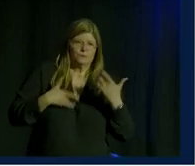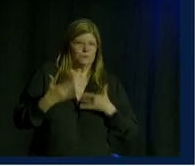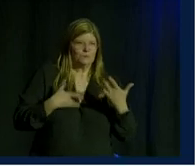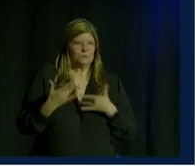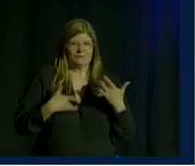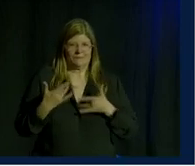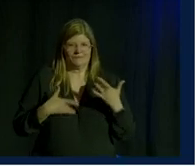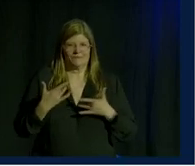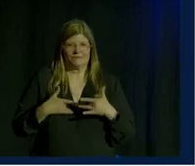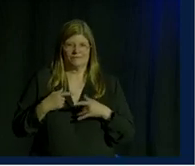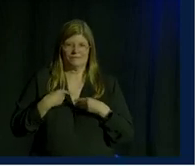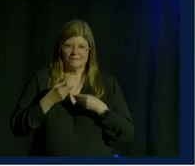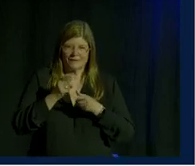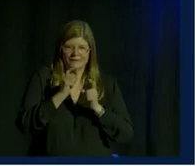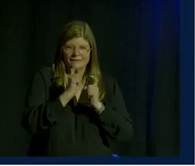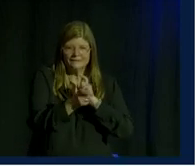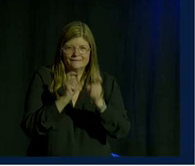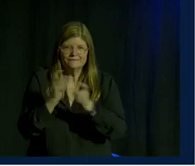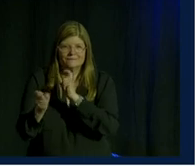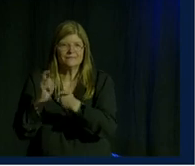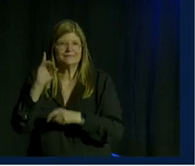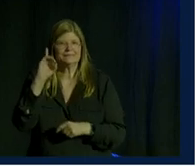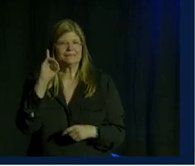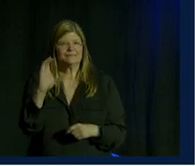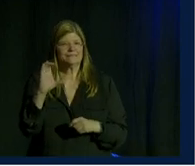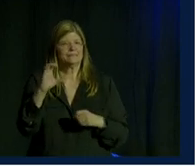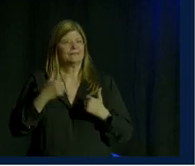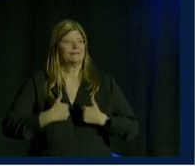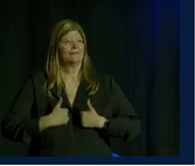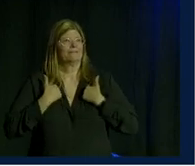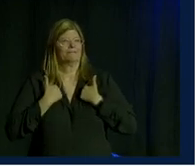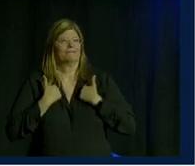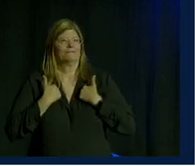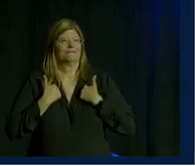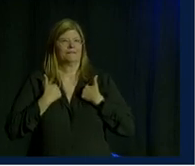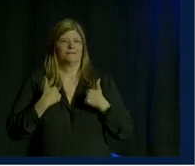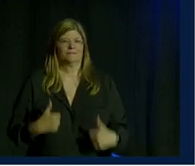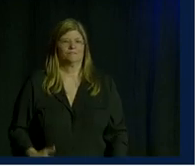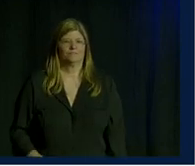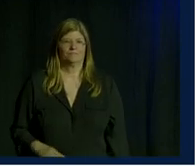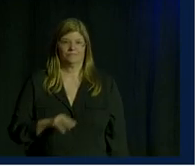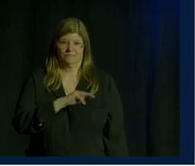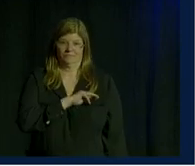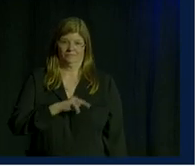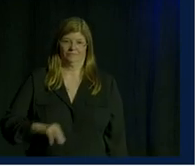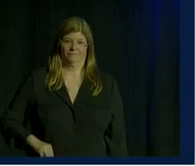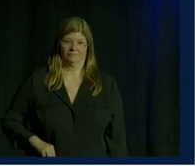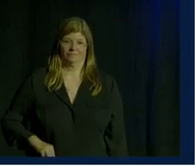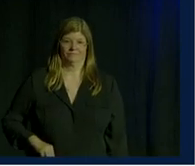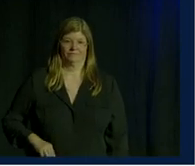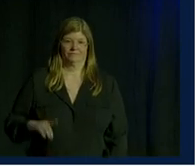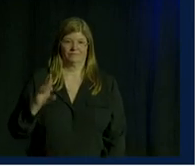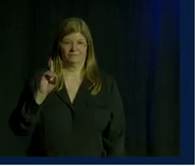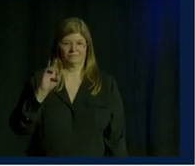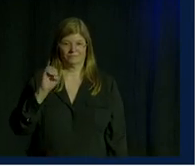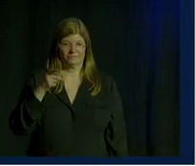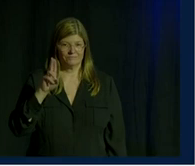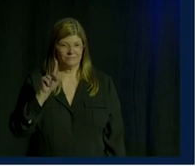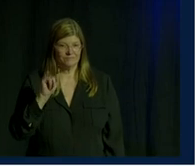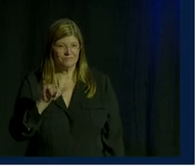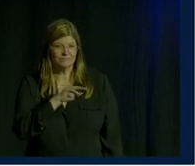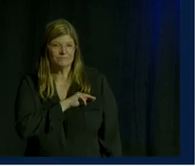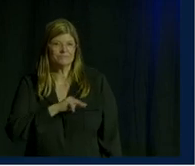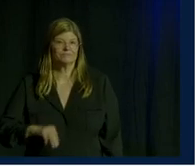residents of the district. I am grateful for Mayor Bowser and Deputy Mayor Falchicchio's leadership, my team's countless hours and dedication, the